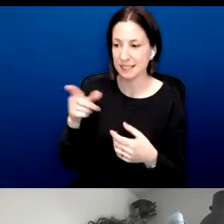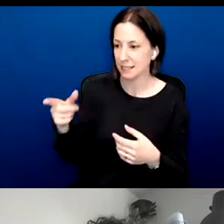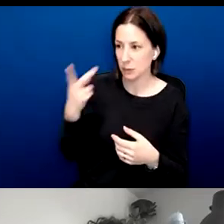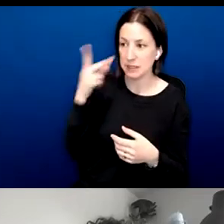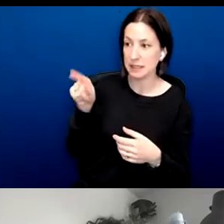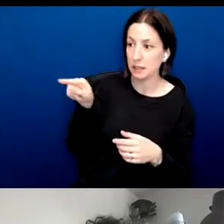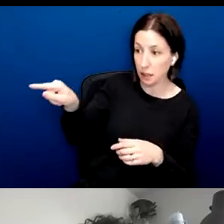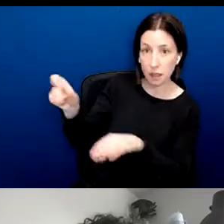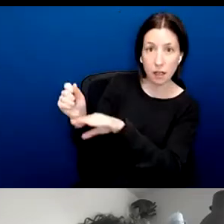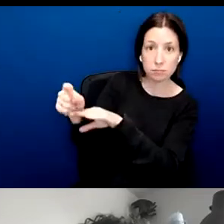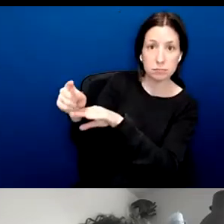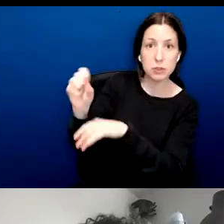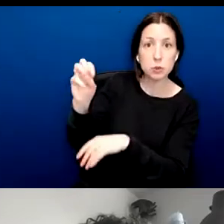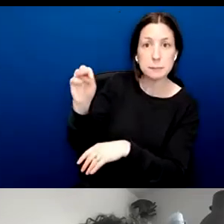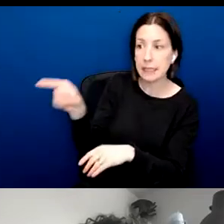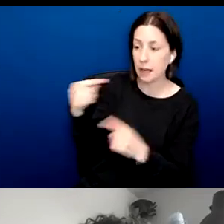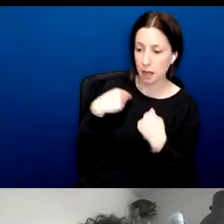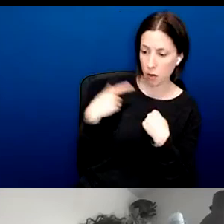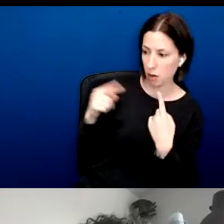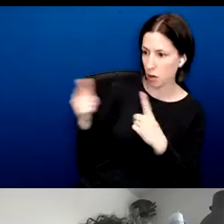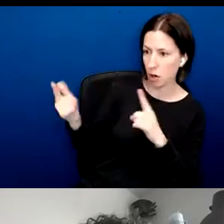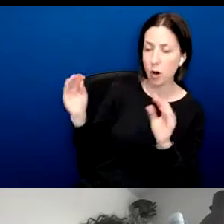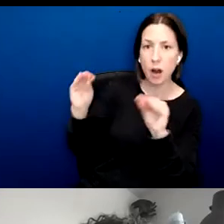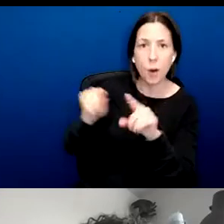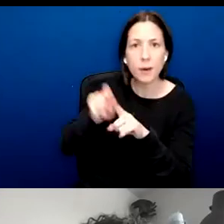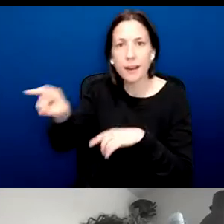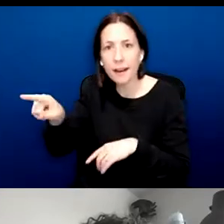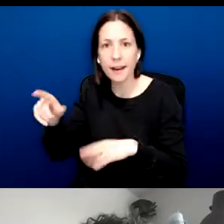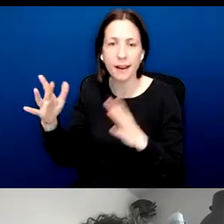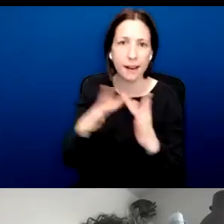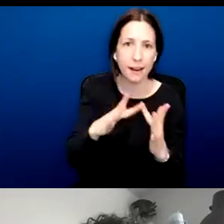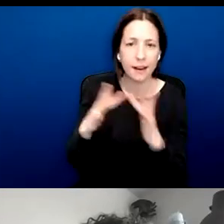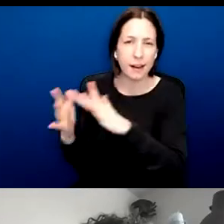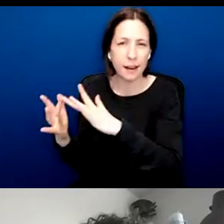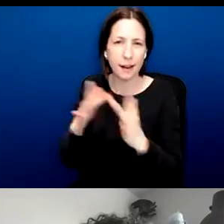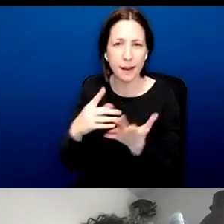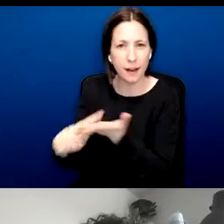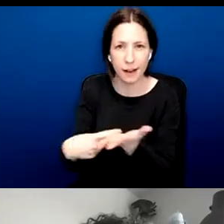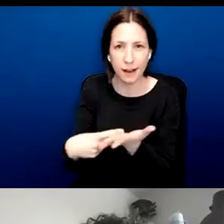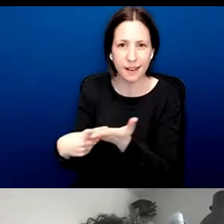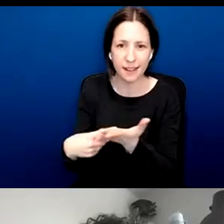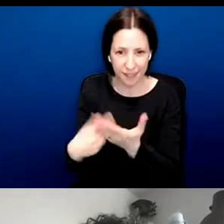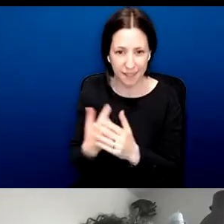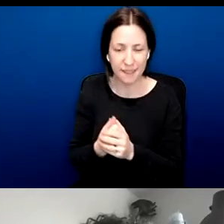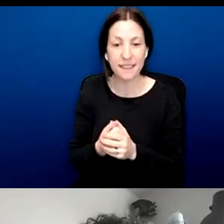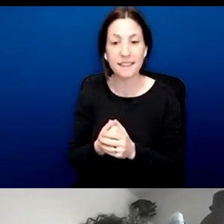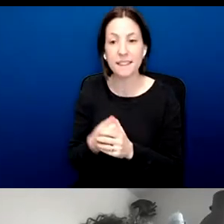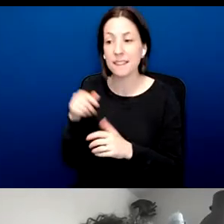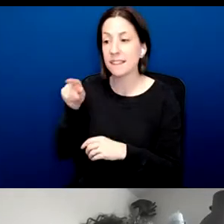has posted something interesting, you know, we'll message each other, we'll talk about it. And invariably those